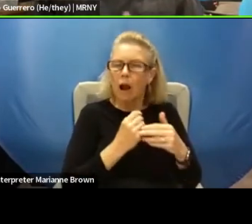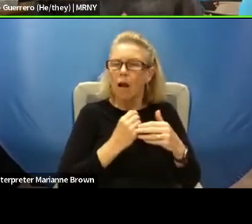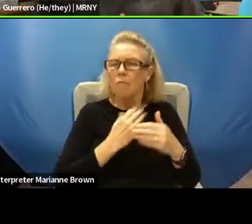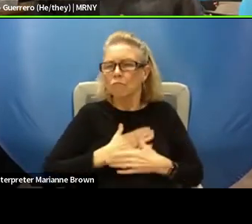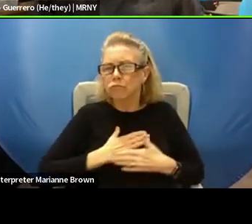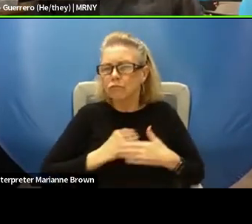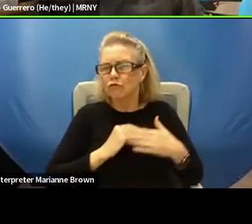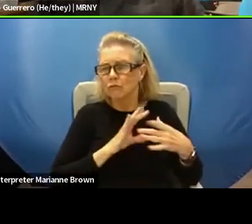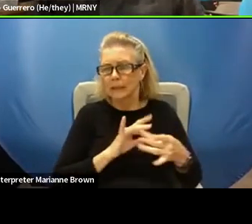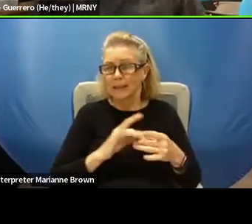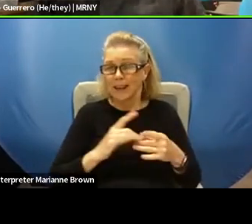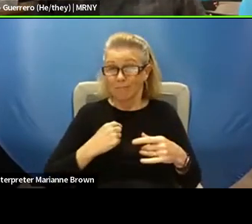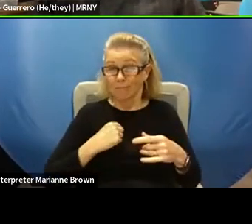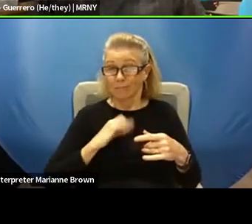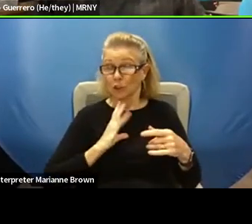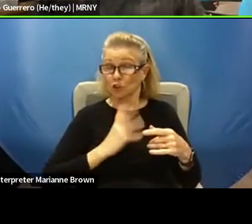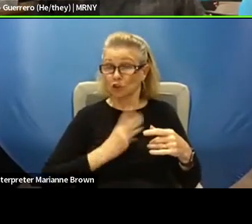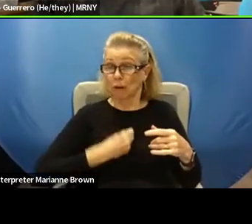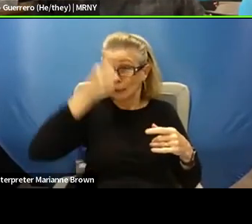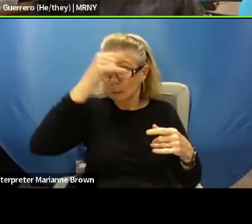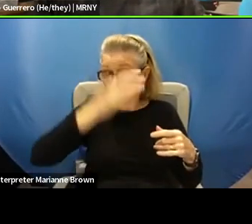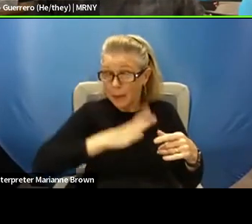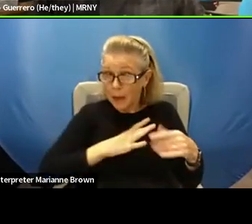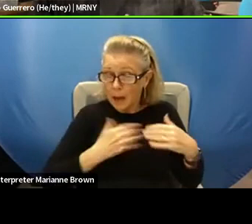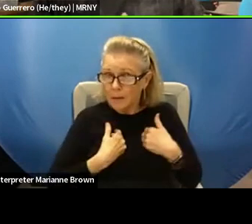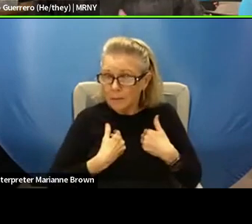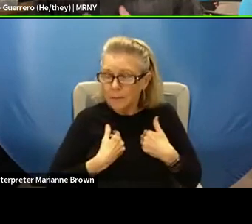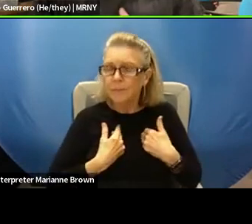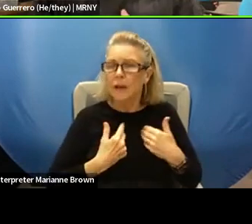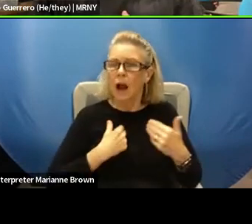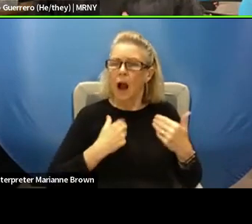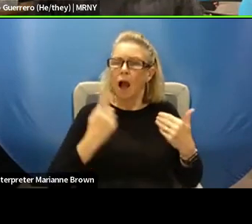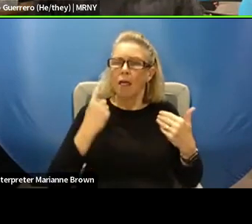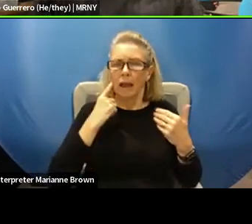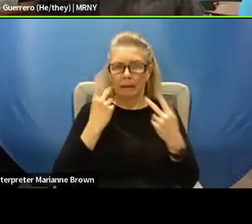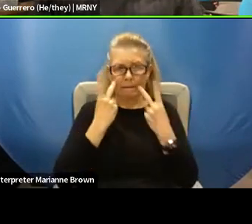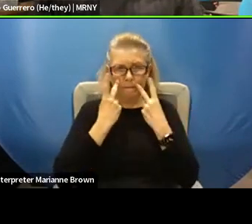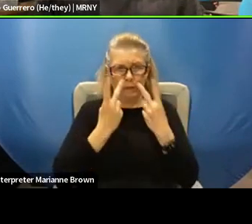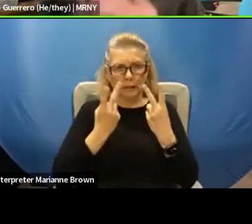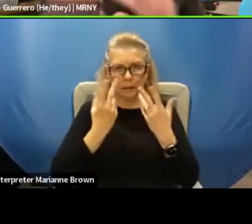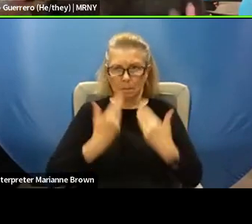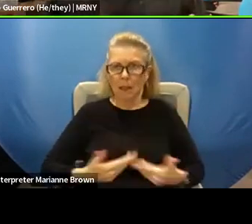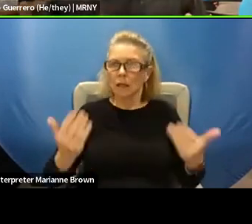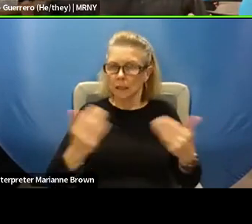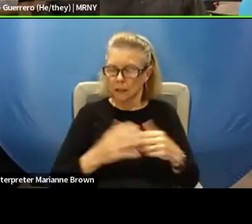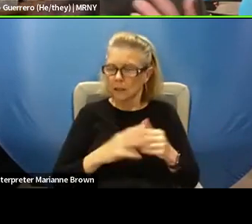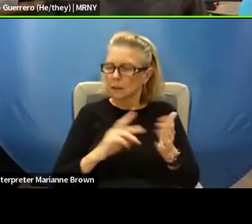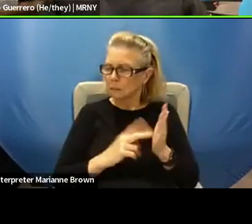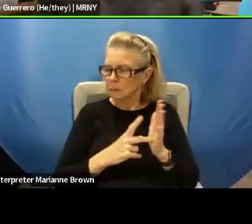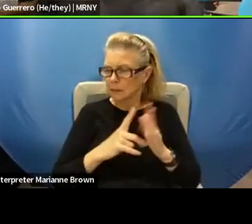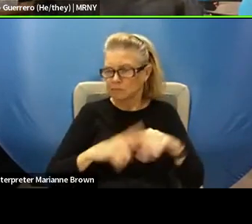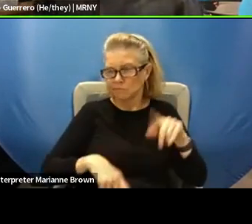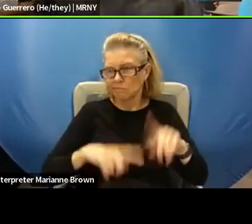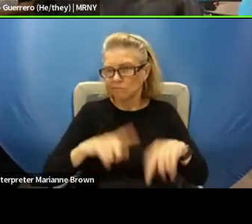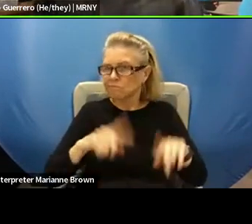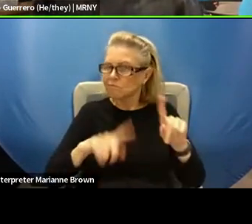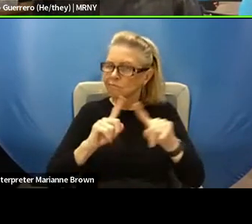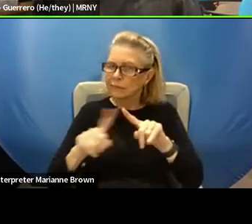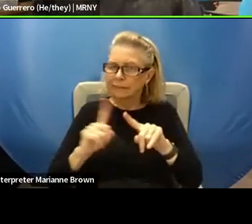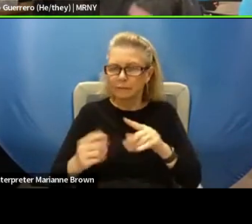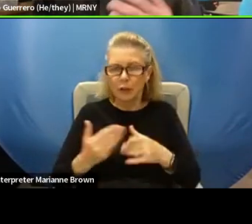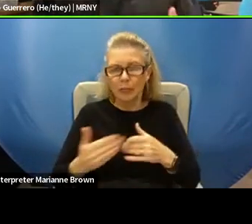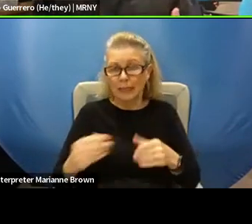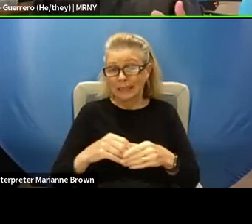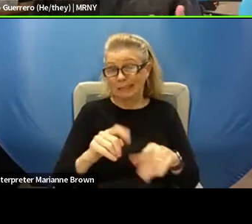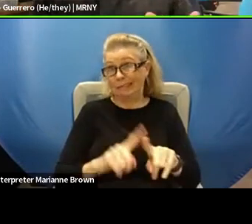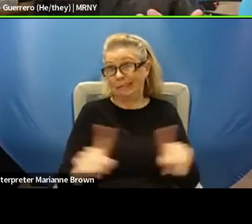Now, as a trans man, I think visibility means different things in different places,